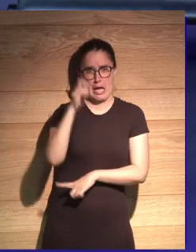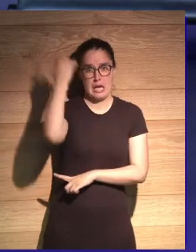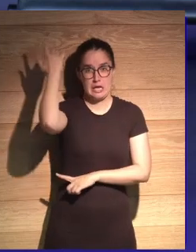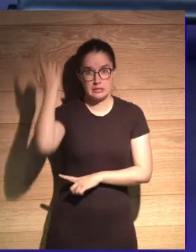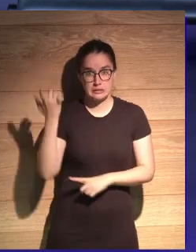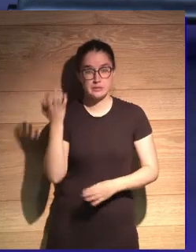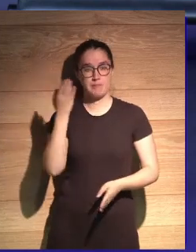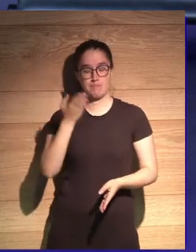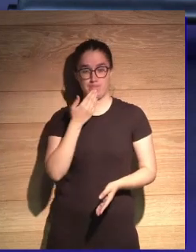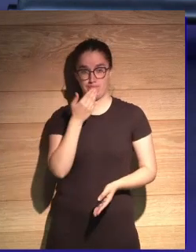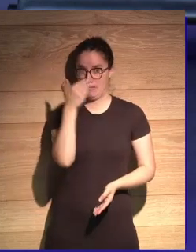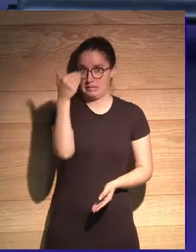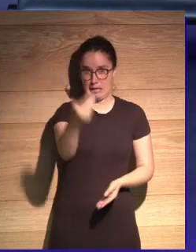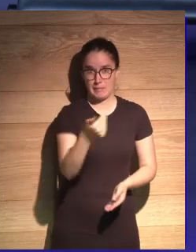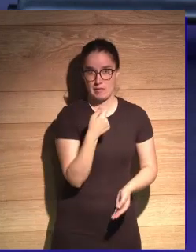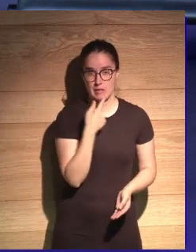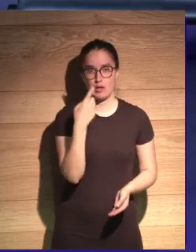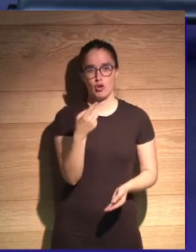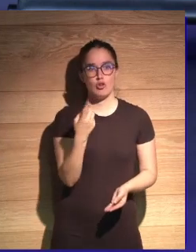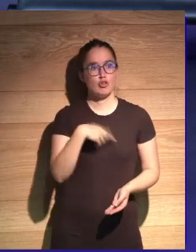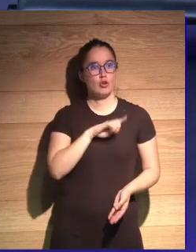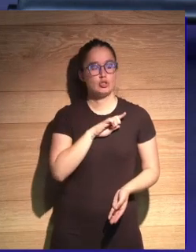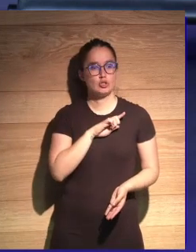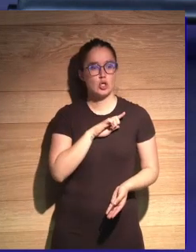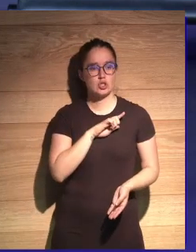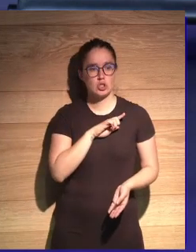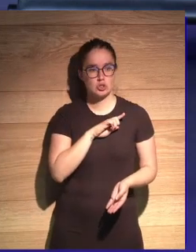it's because we deserved it.